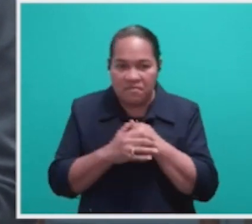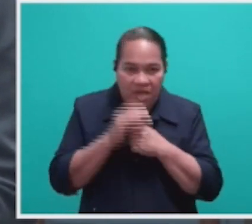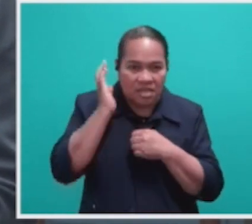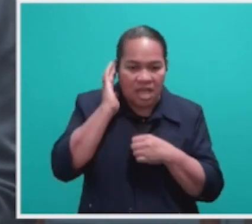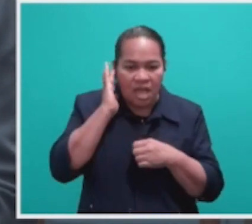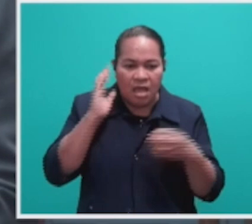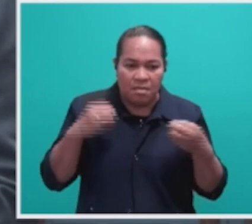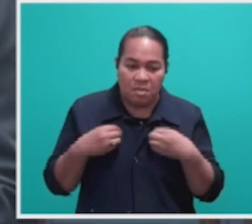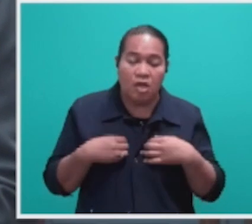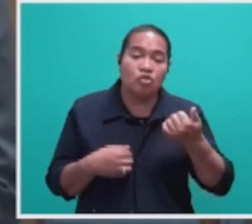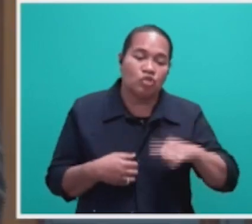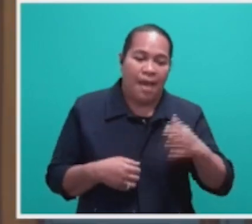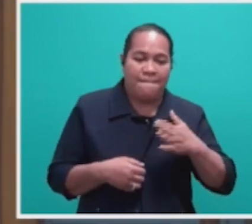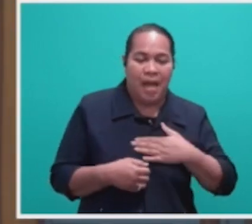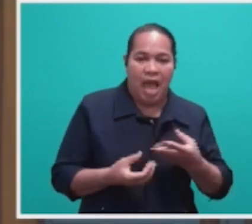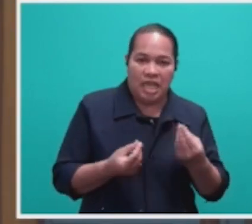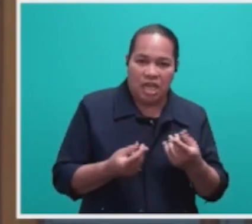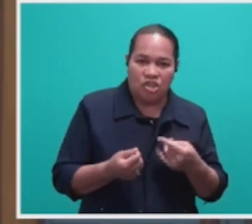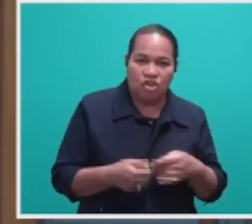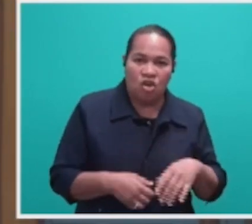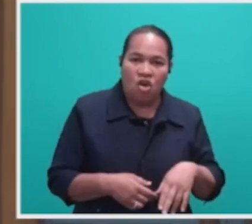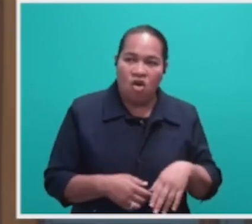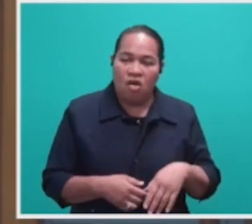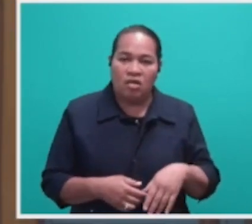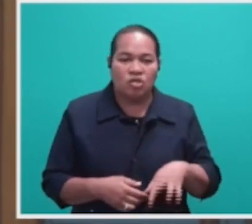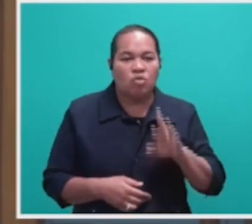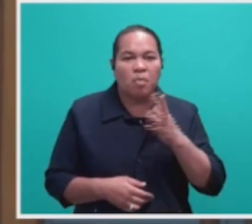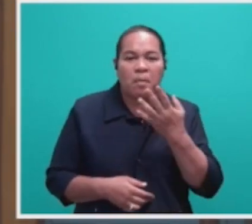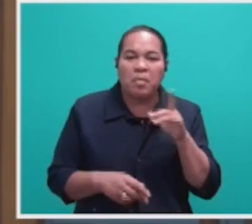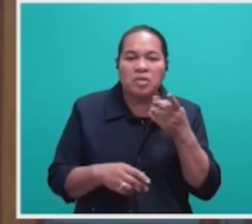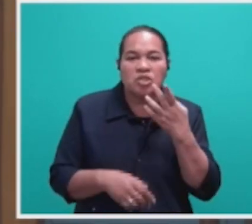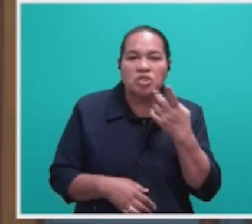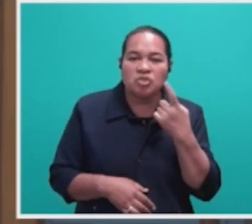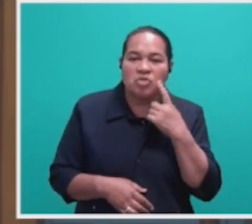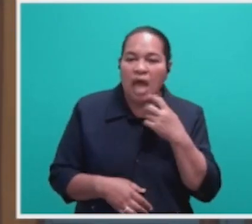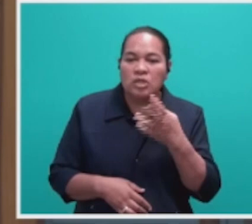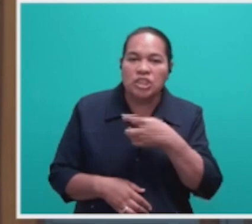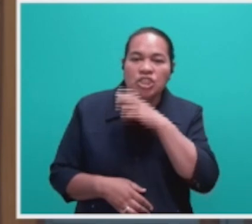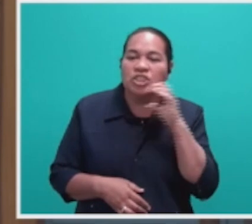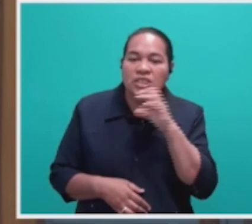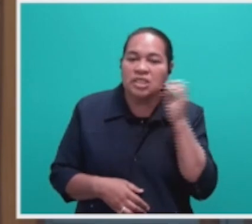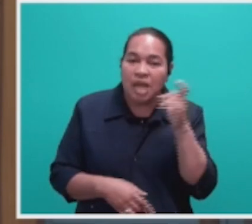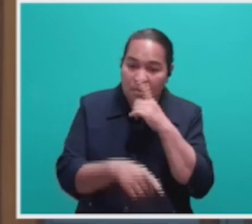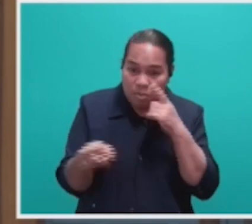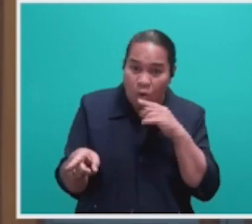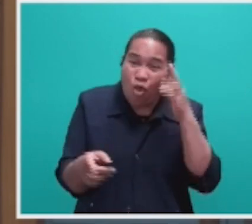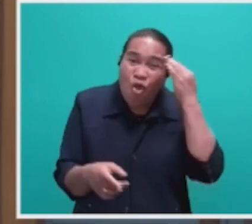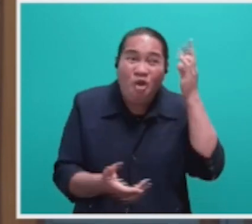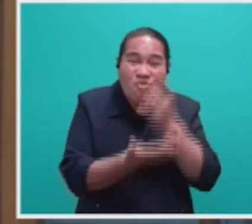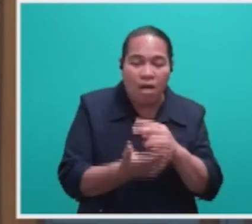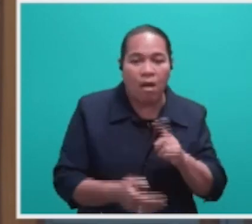using M-Pesa or MyCash platforms to deceive innocent people. What are the future plans, Mr. Speaker,